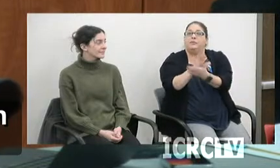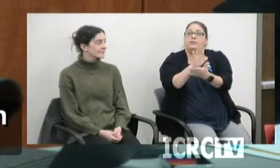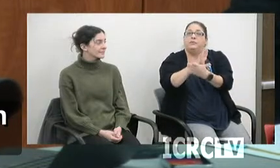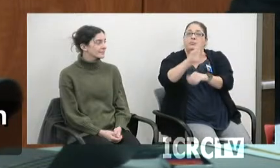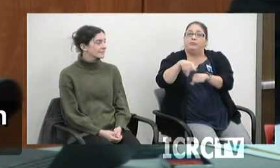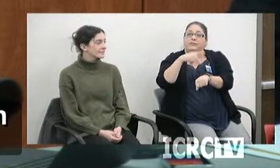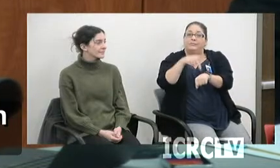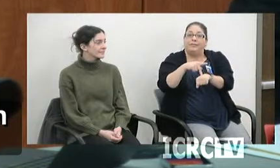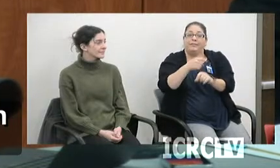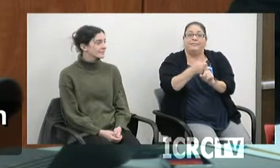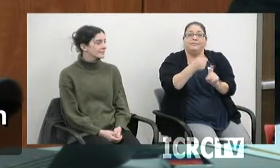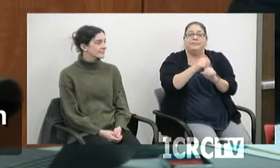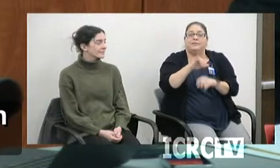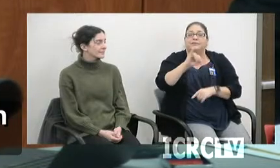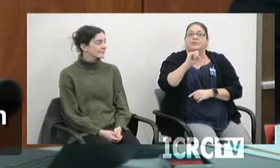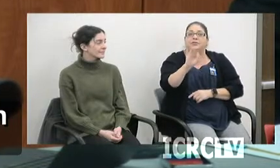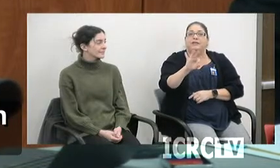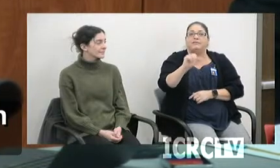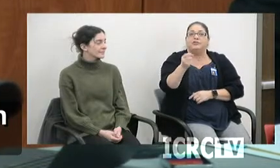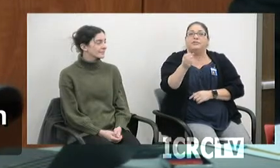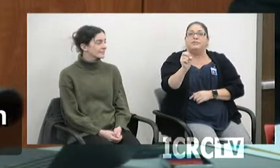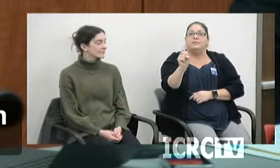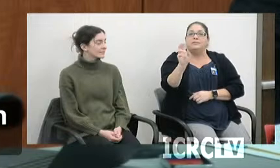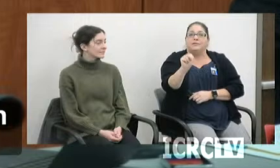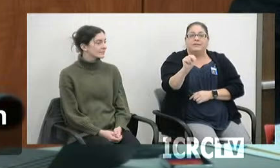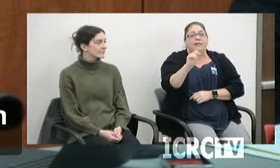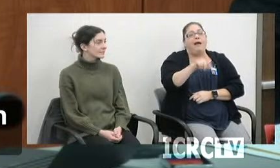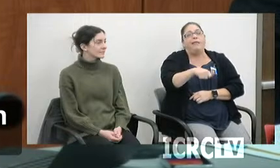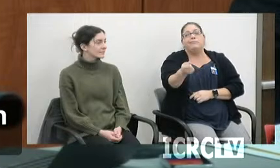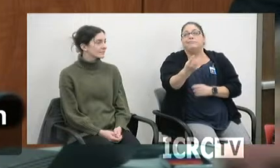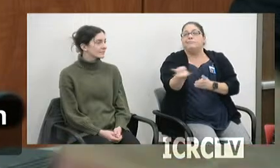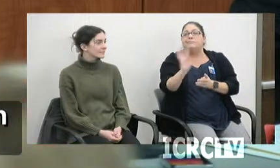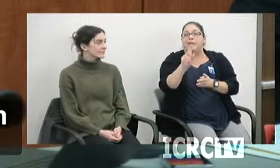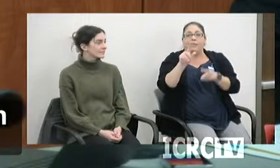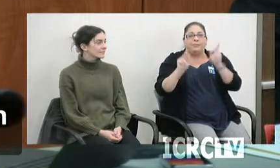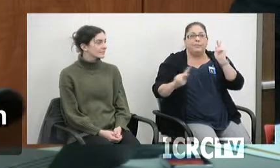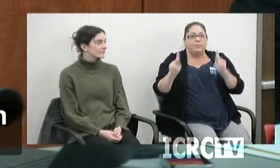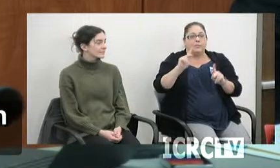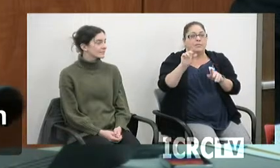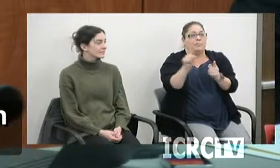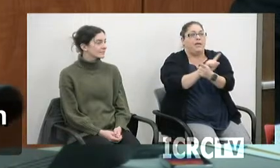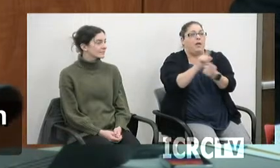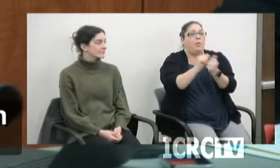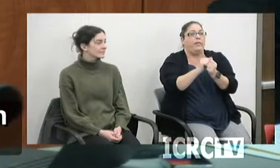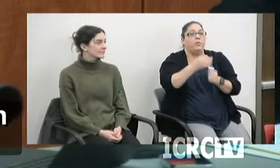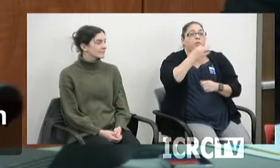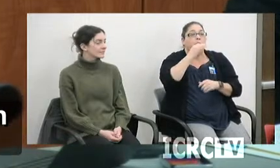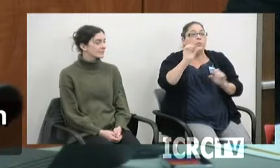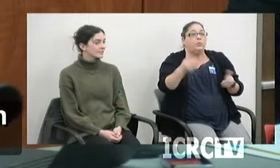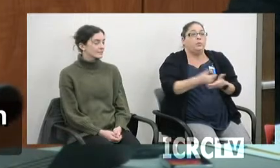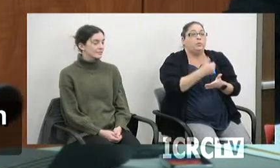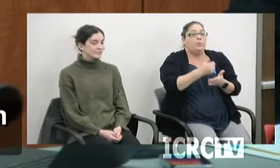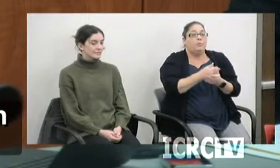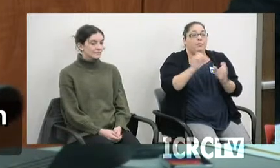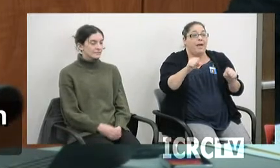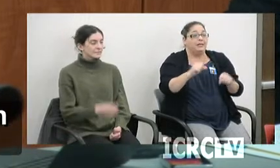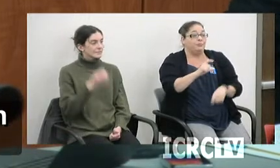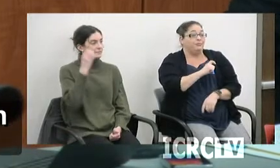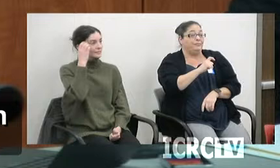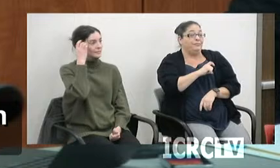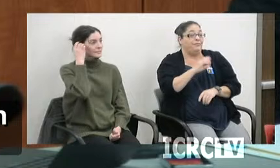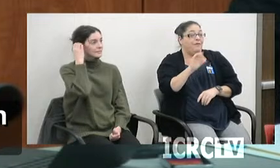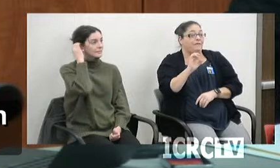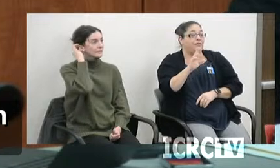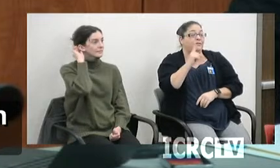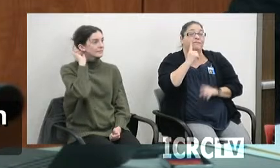principals, Jeff Johnson and a host of others, met with potential incoming school resource officers from Miami